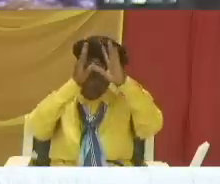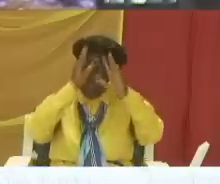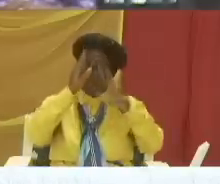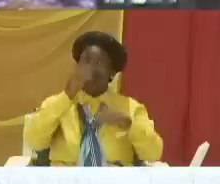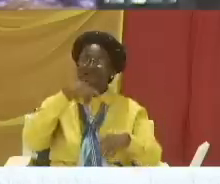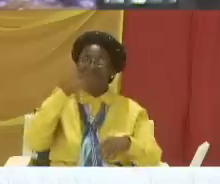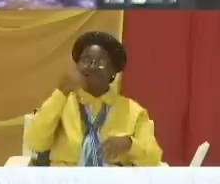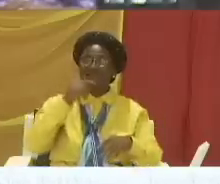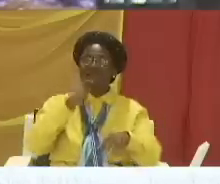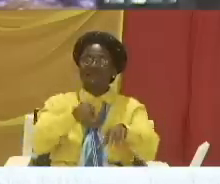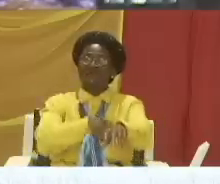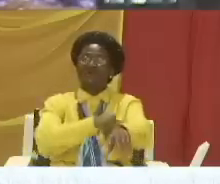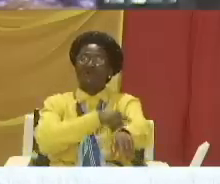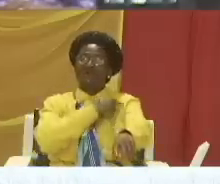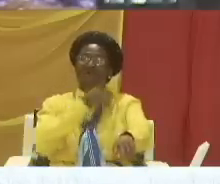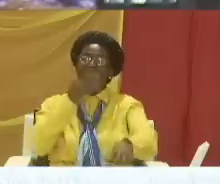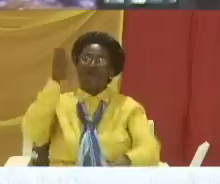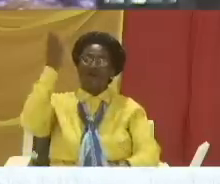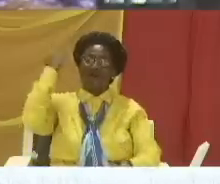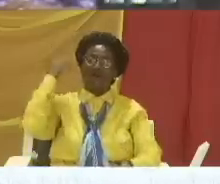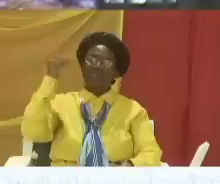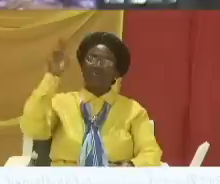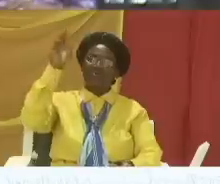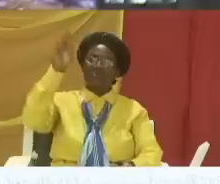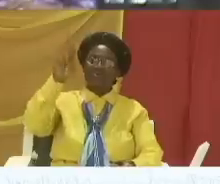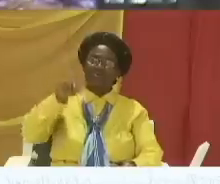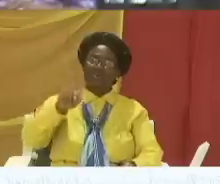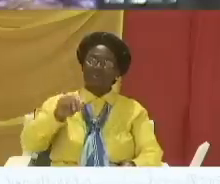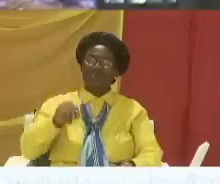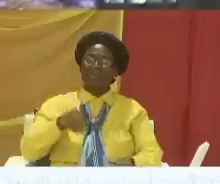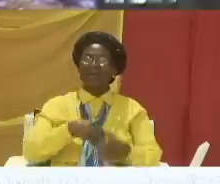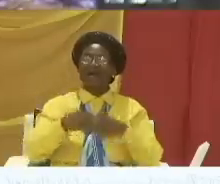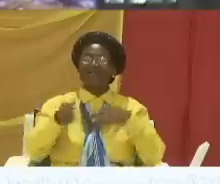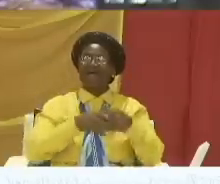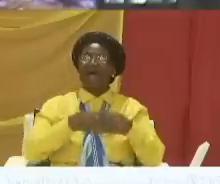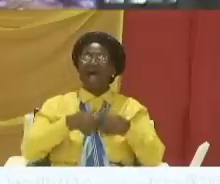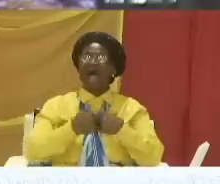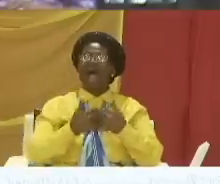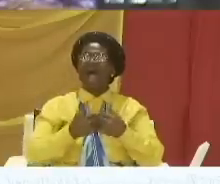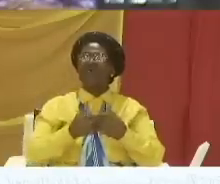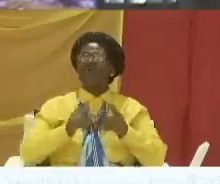no matter how large our buildings,